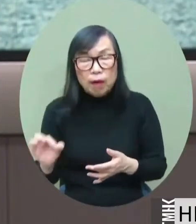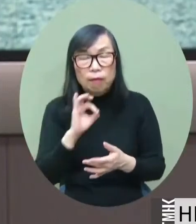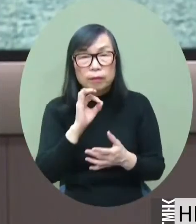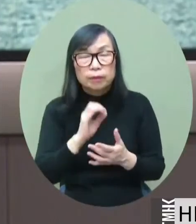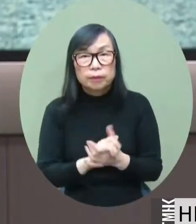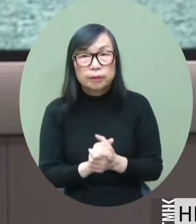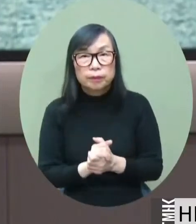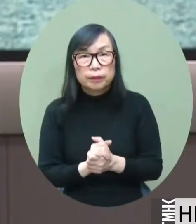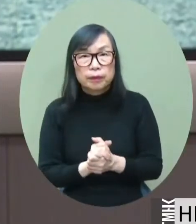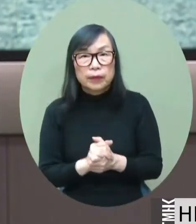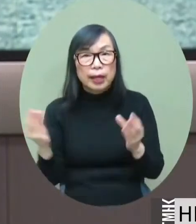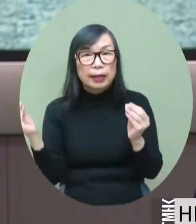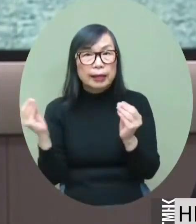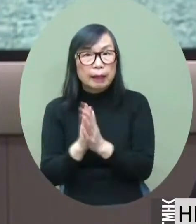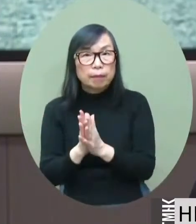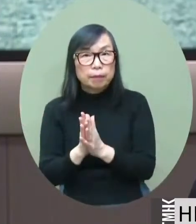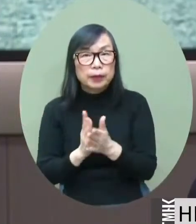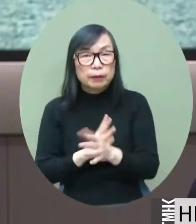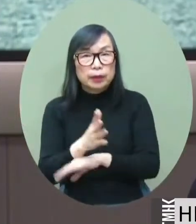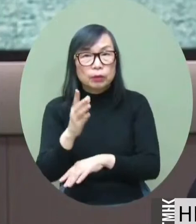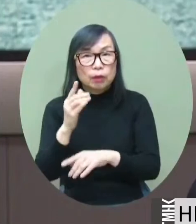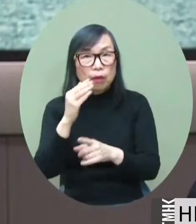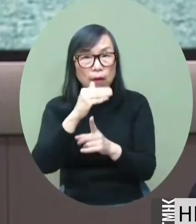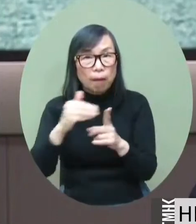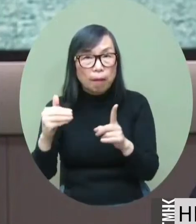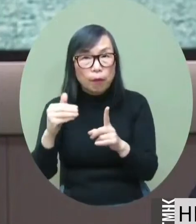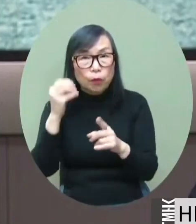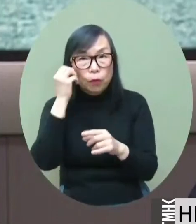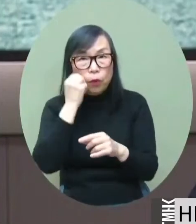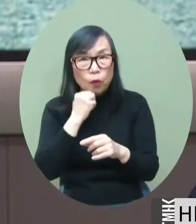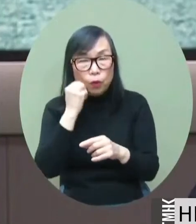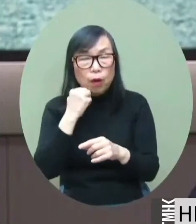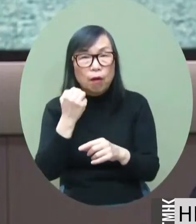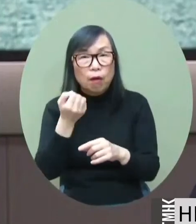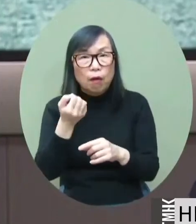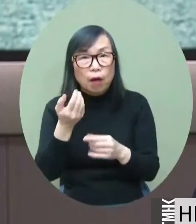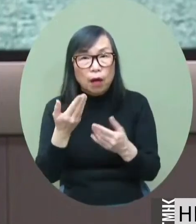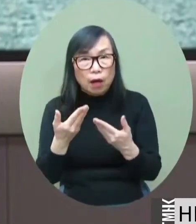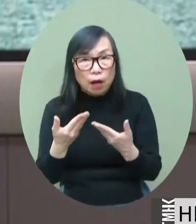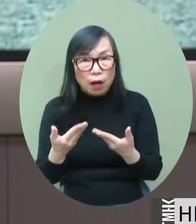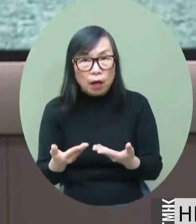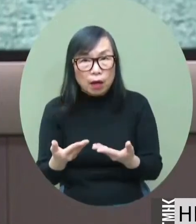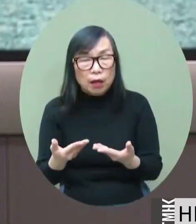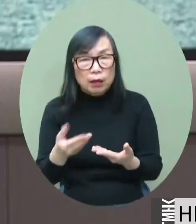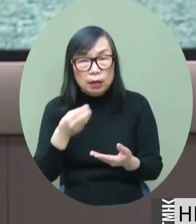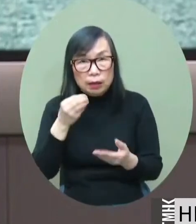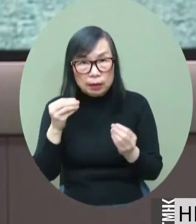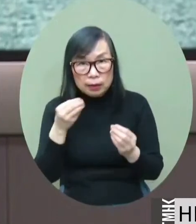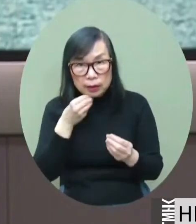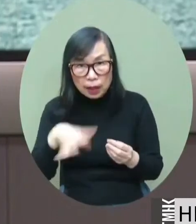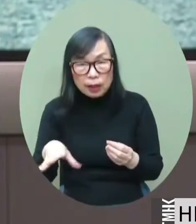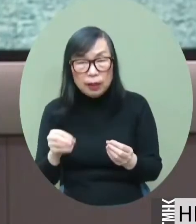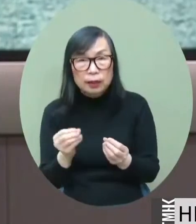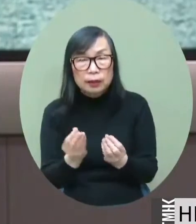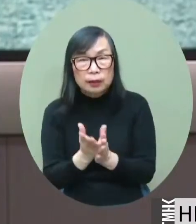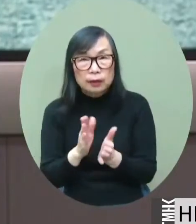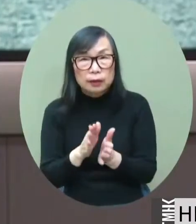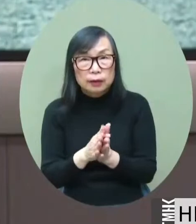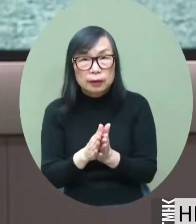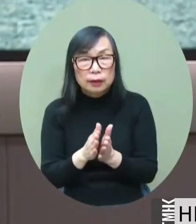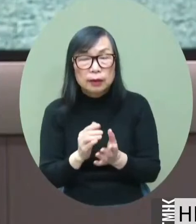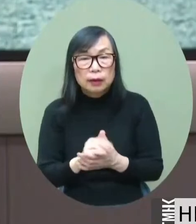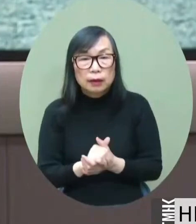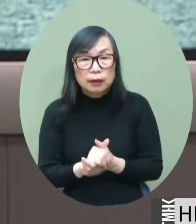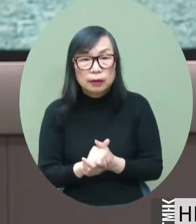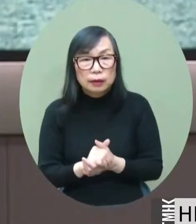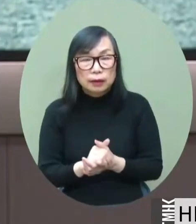for 95% of the care homes for the disabled. Over 50% of residents have been affected